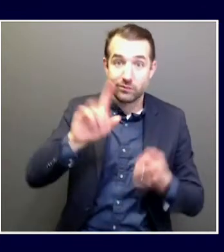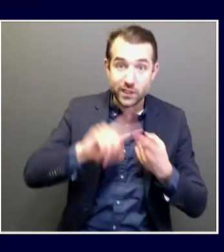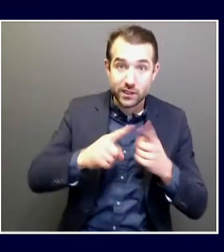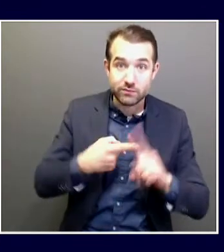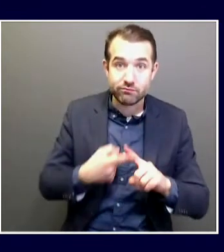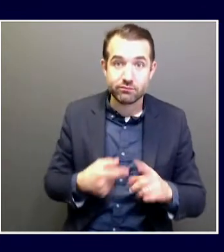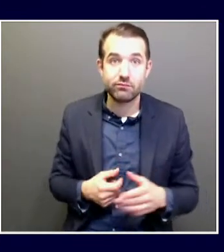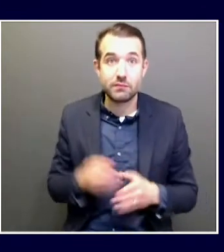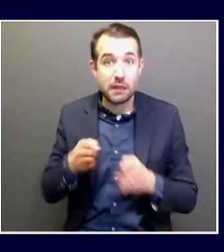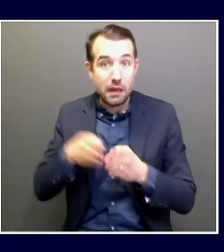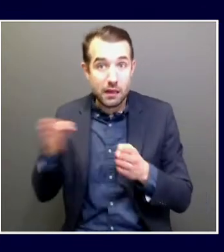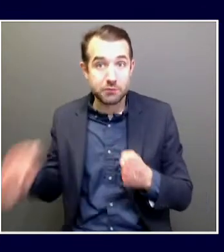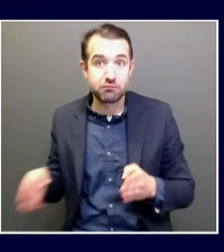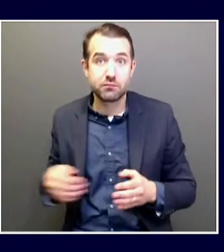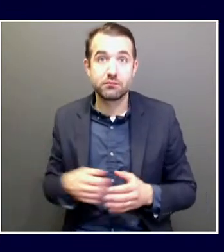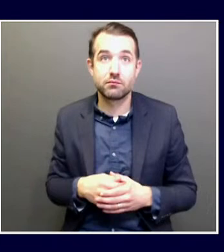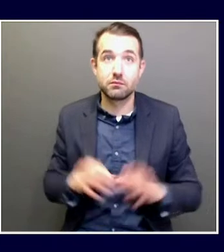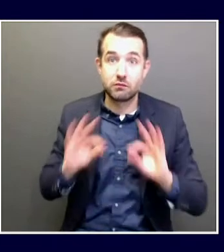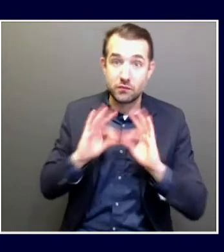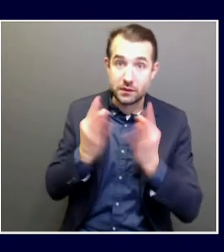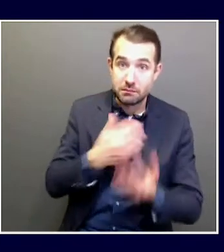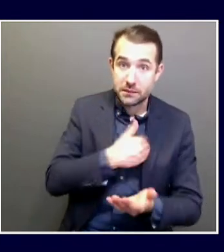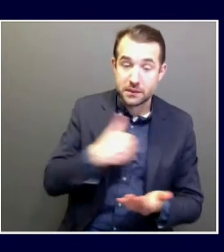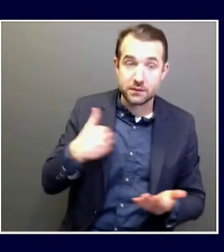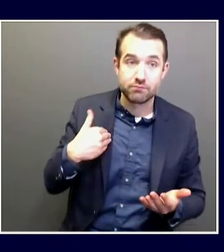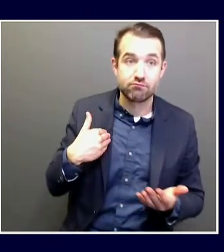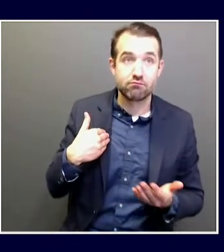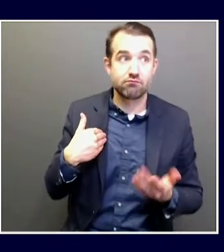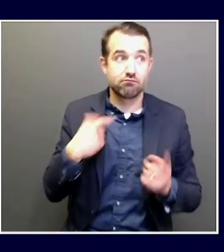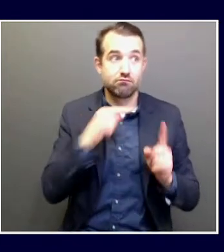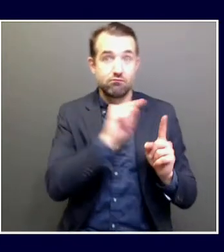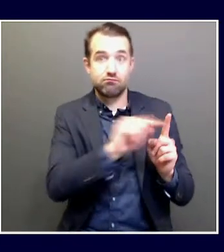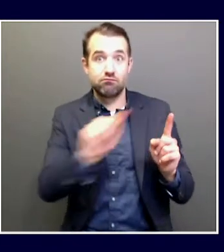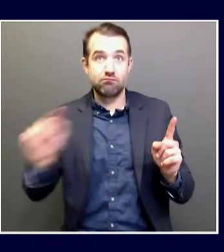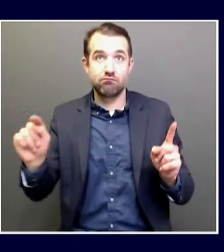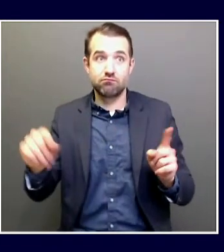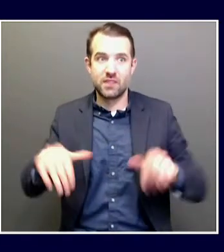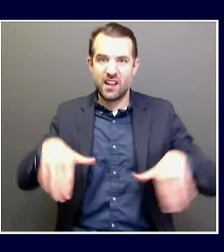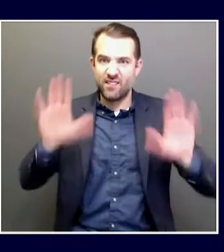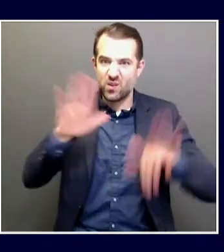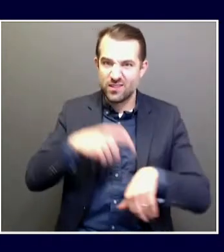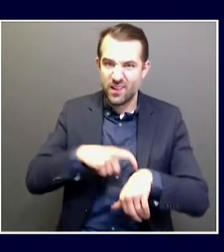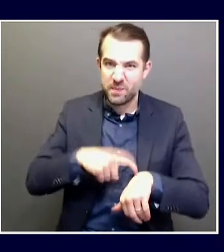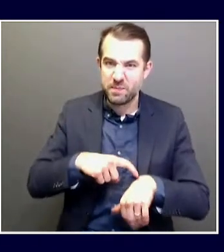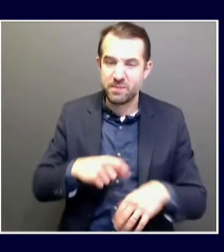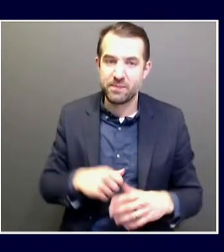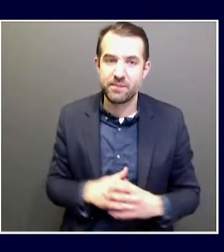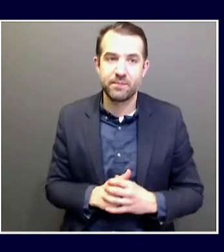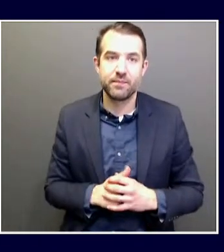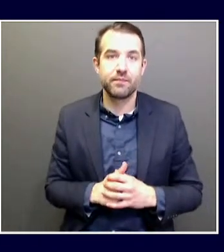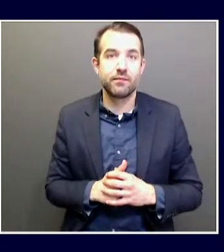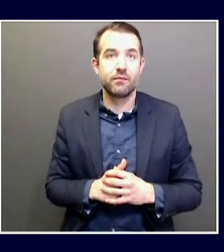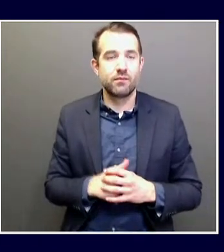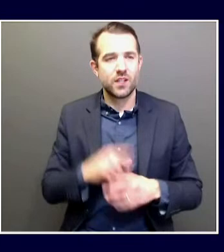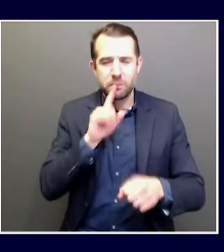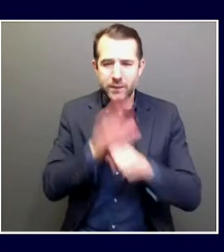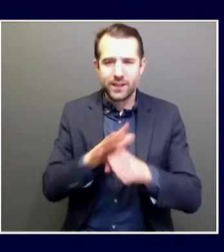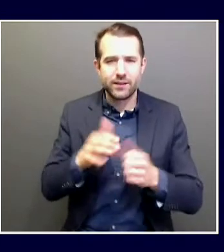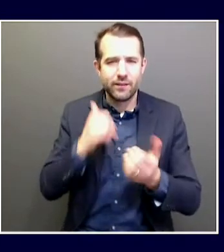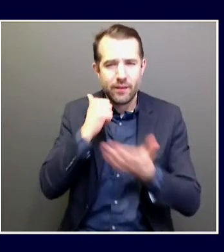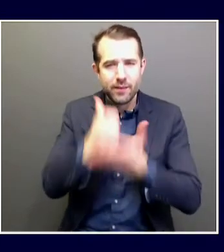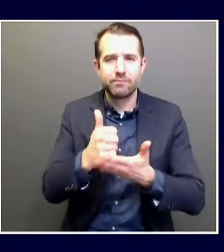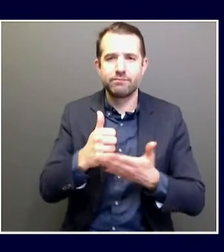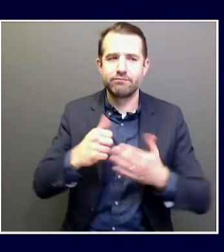your family members who have dedicated their own time to help as part of the larger effort.